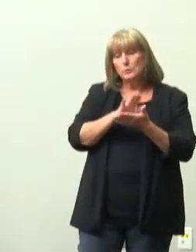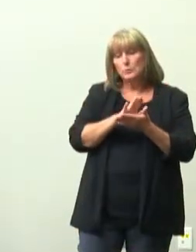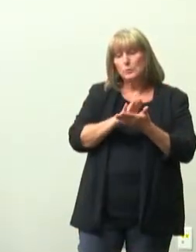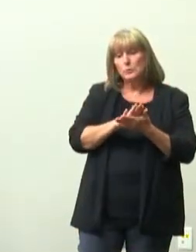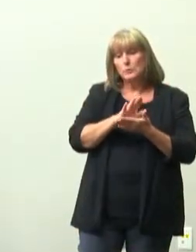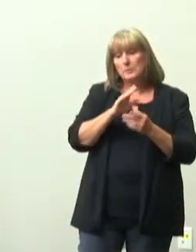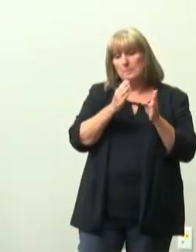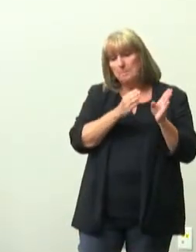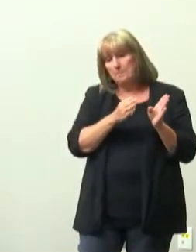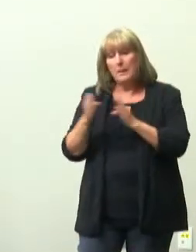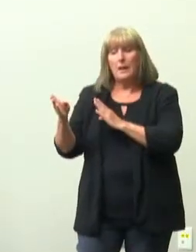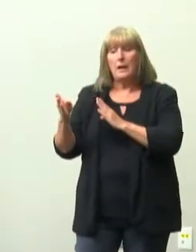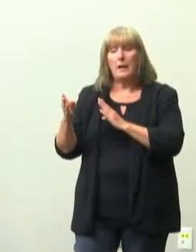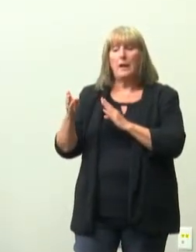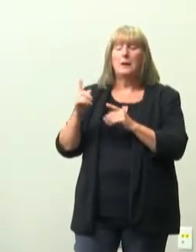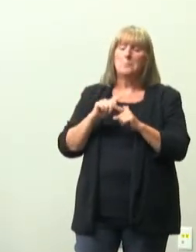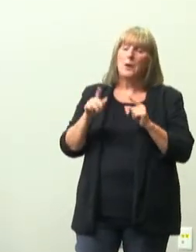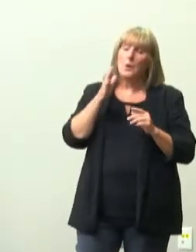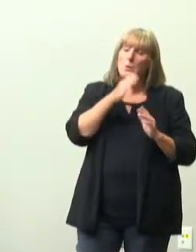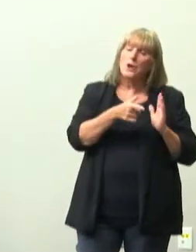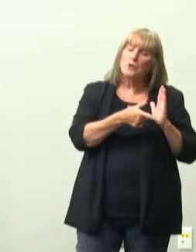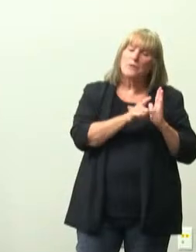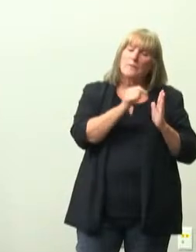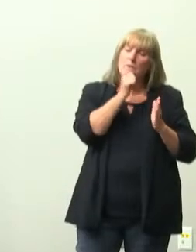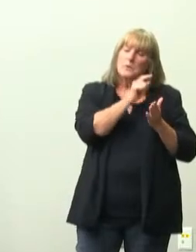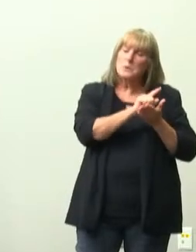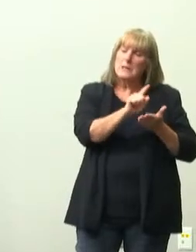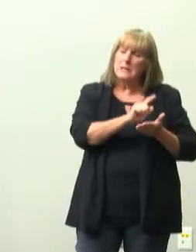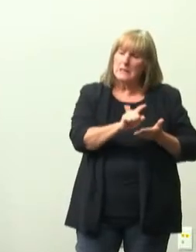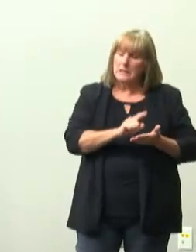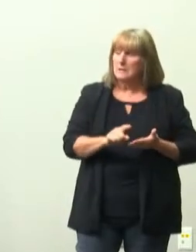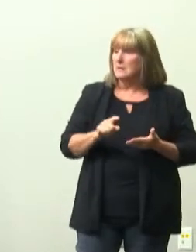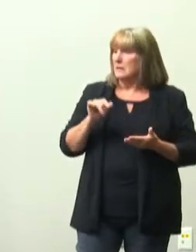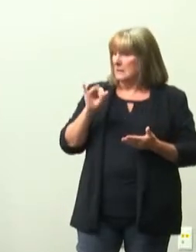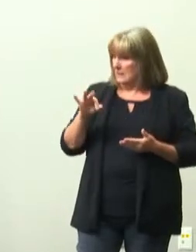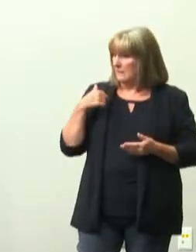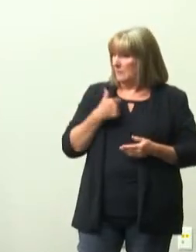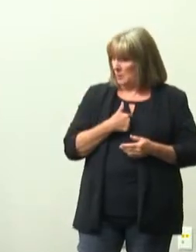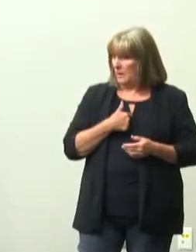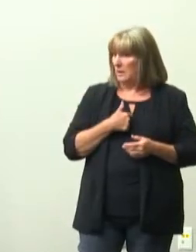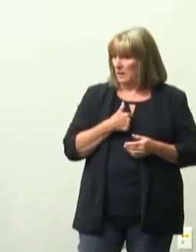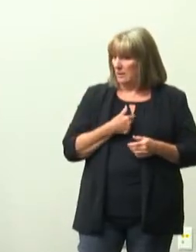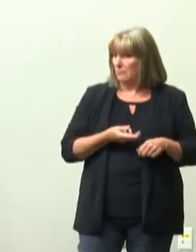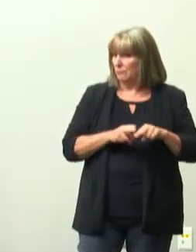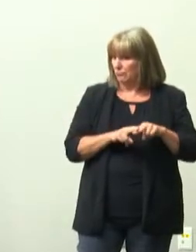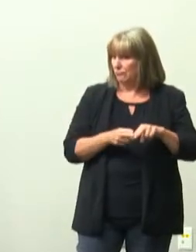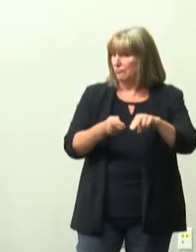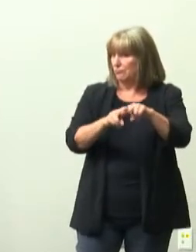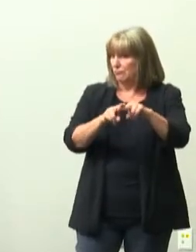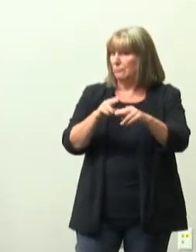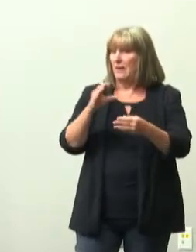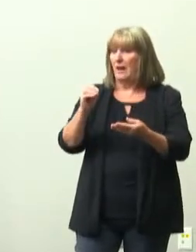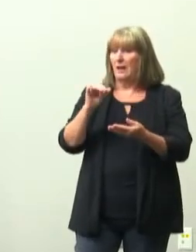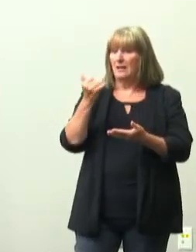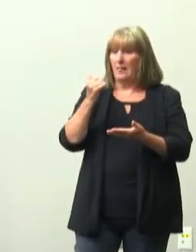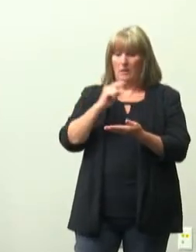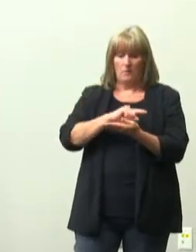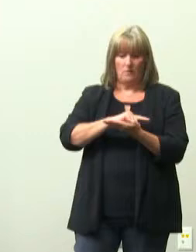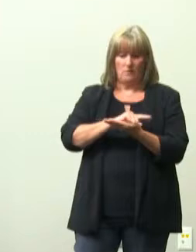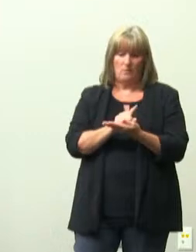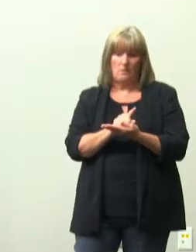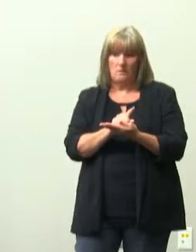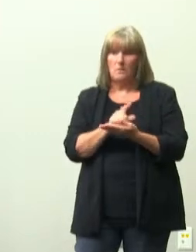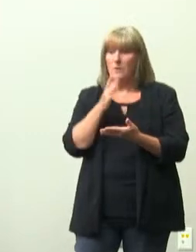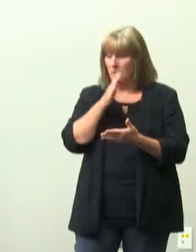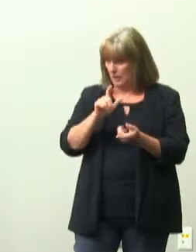be reviewing it about every week or so. Is there any indication if we keep trending in the wrong direction into yellow before school starts that would